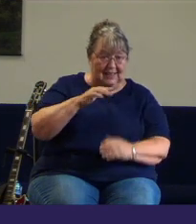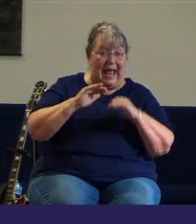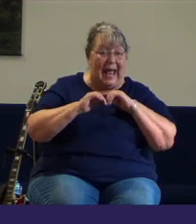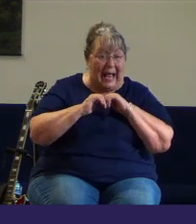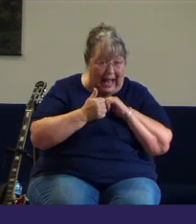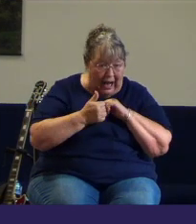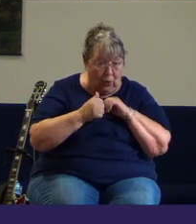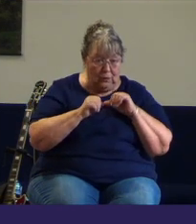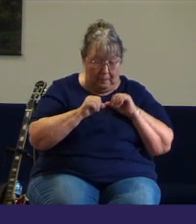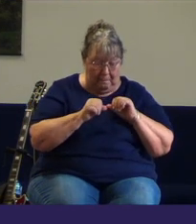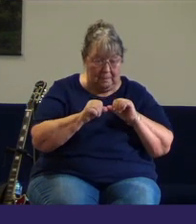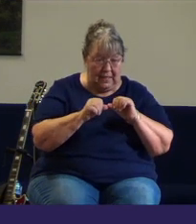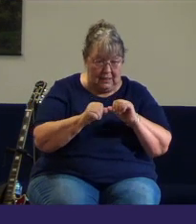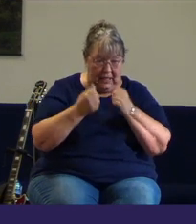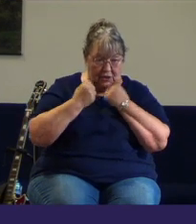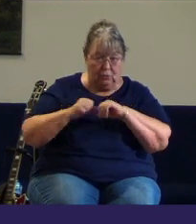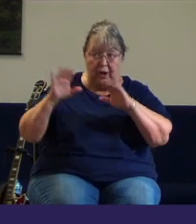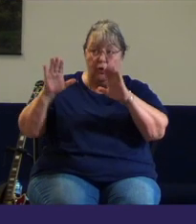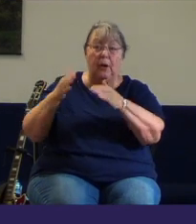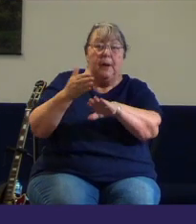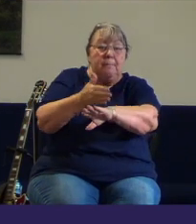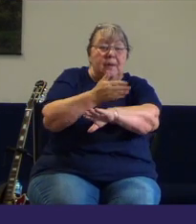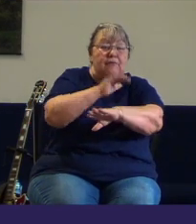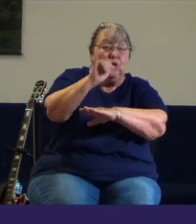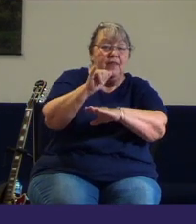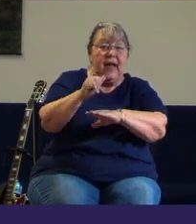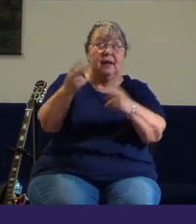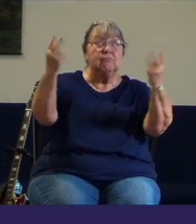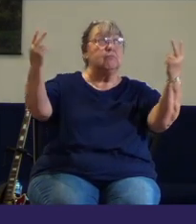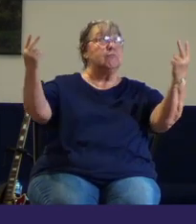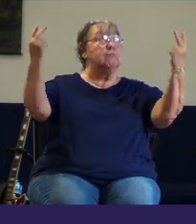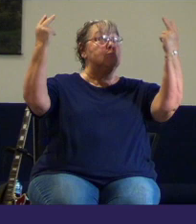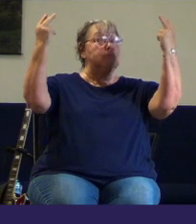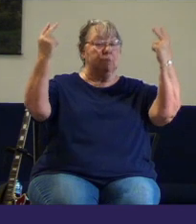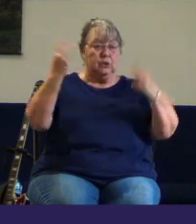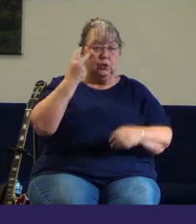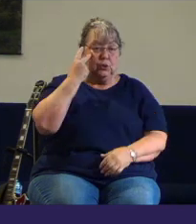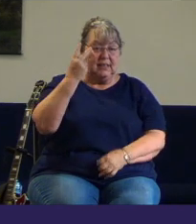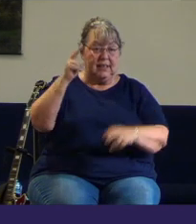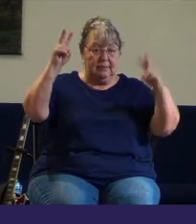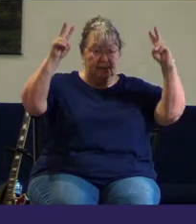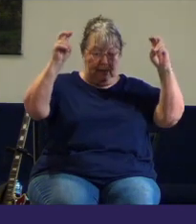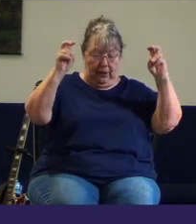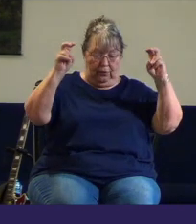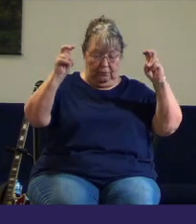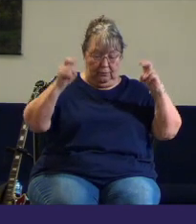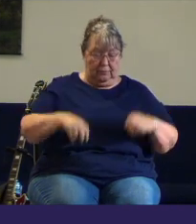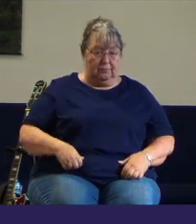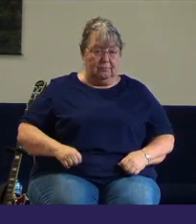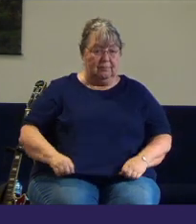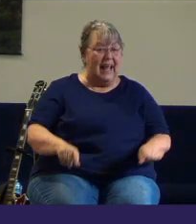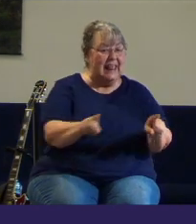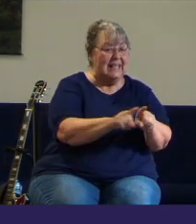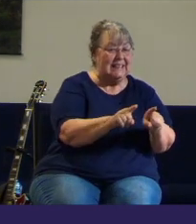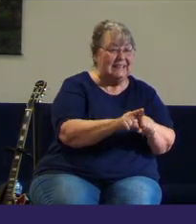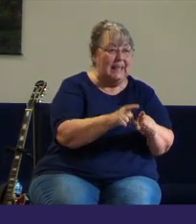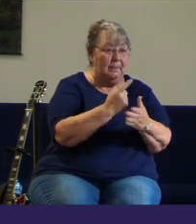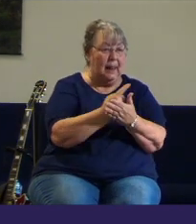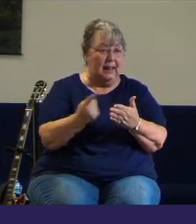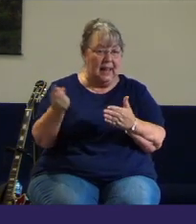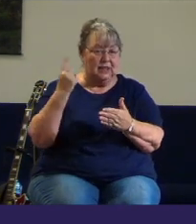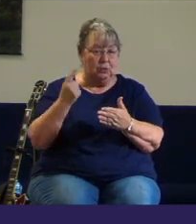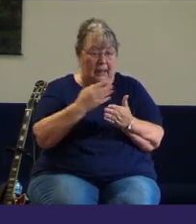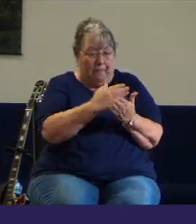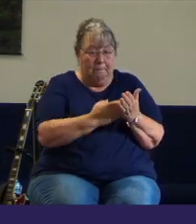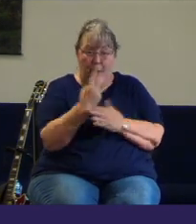talk about that this morning. But before we do that, up on the screen, you'll see the title of our message. It's the same message as last week, part